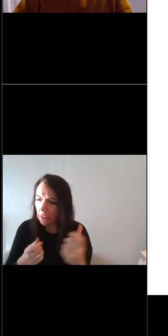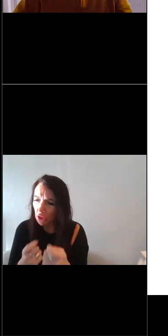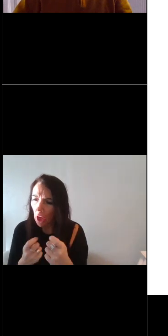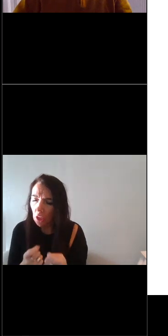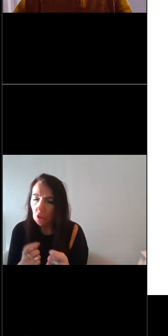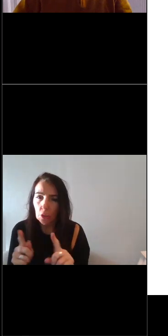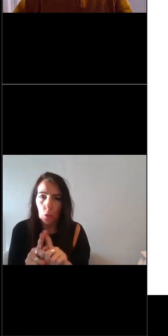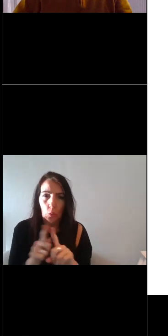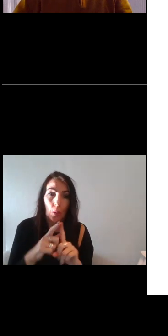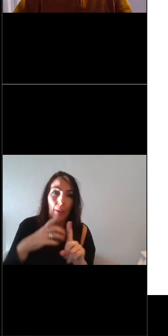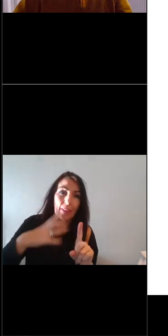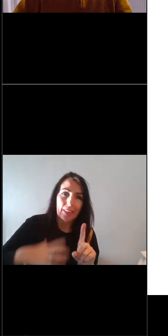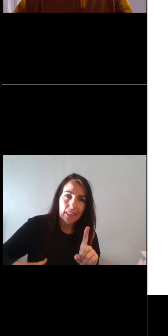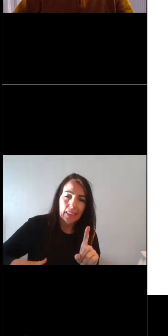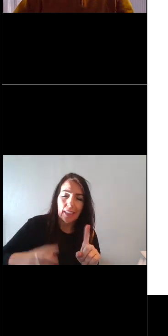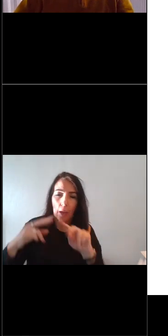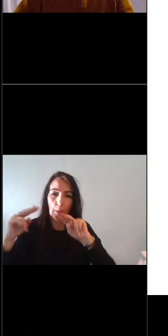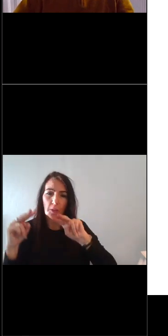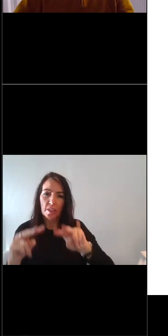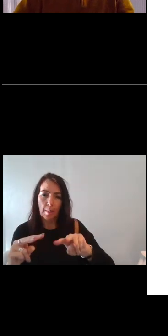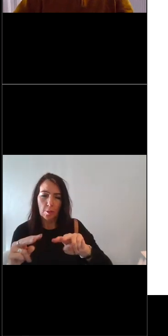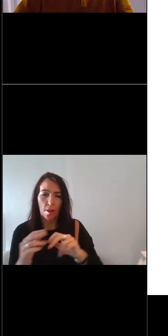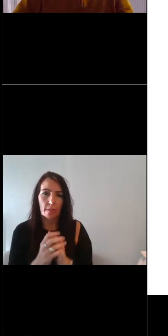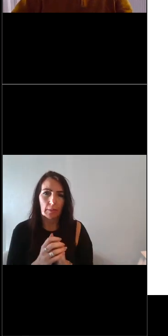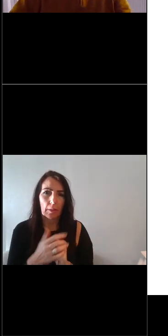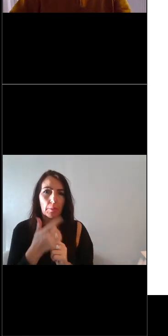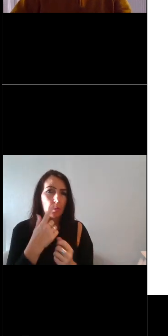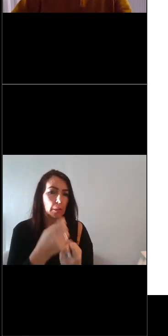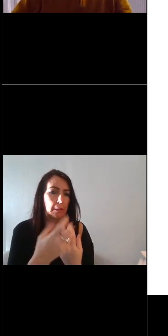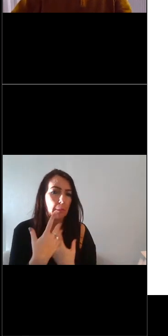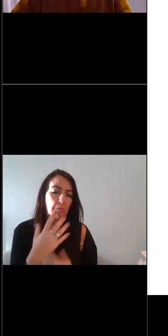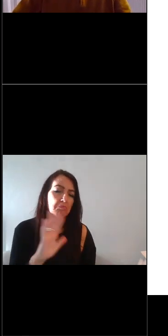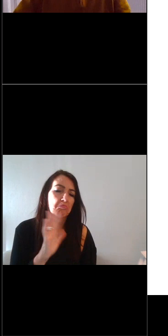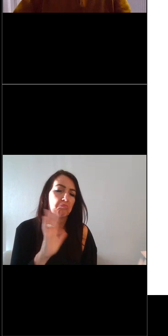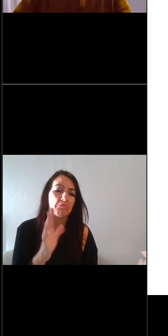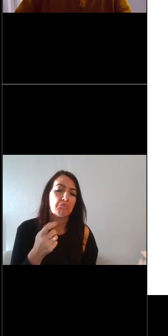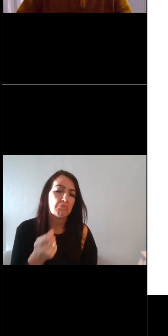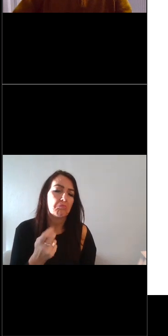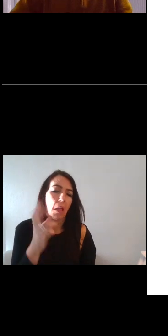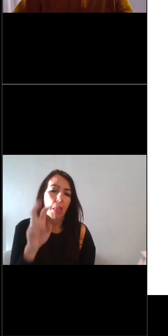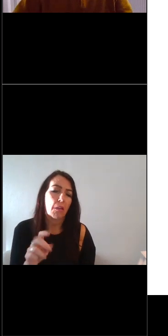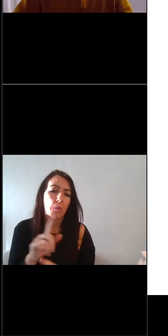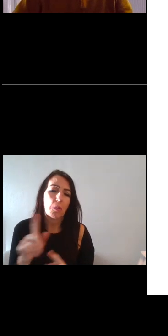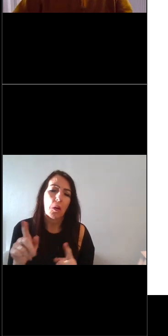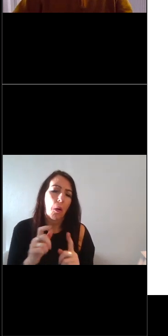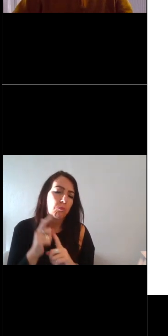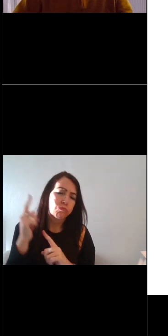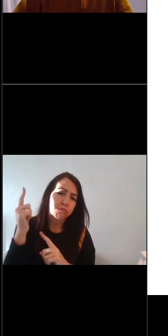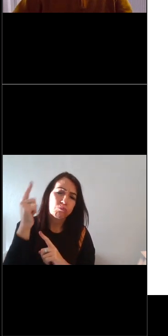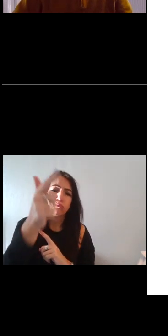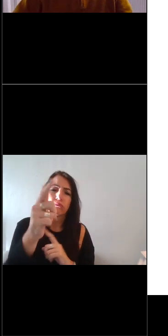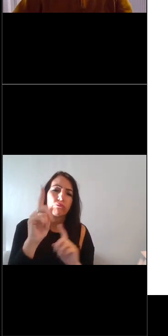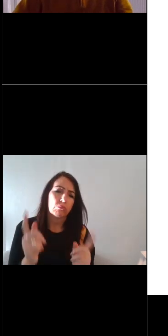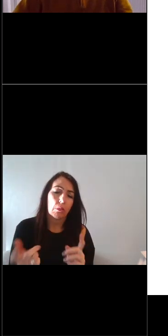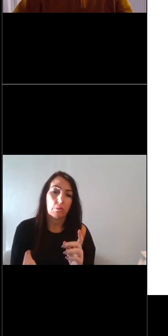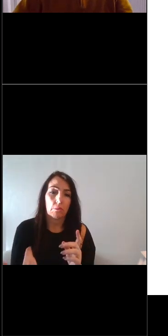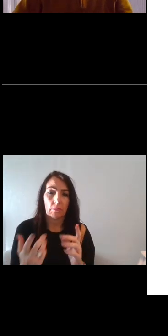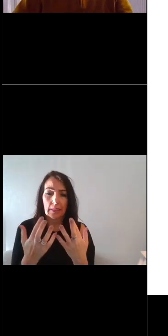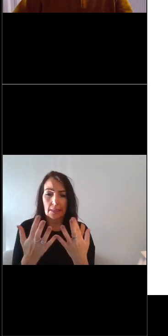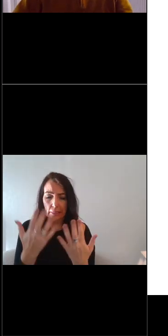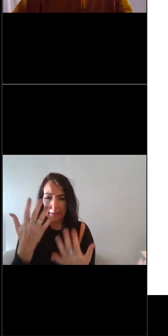need and the perception. The amount of times I've been told none of these vehicles can be electric, we always travel a really long distance, and then you get into the data and